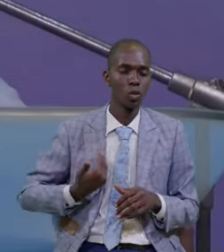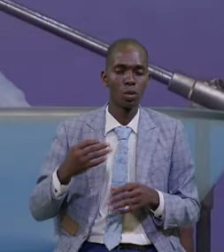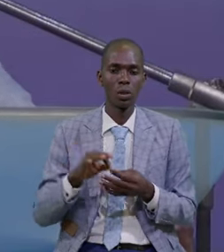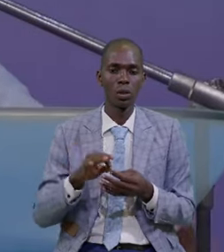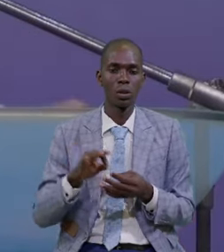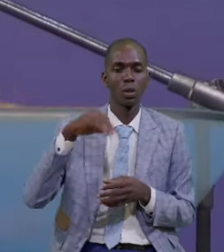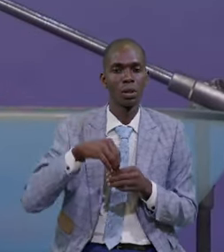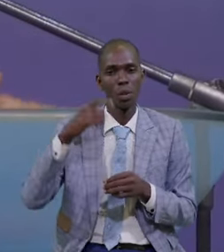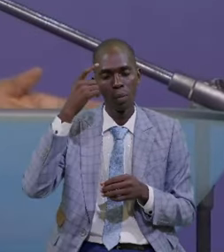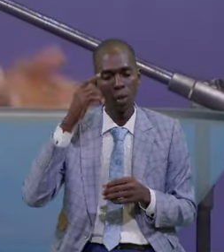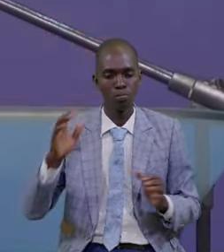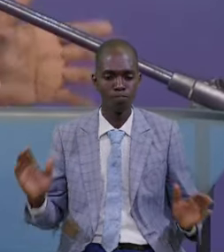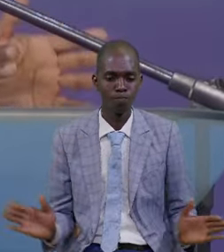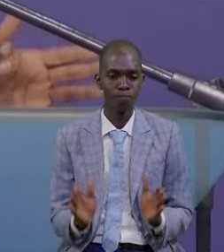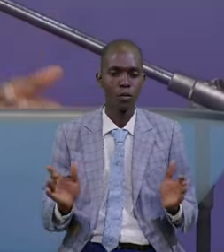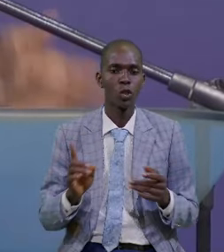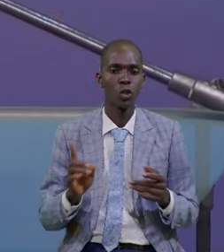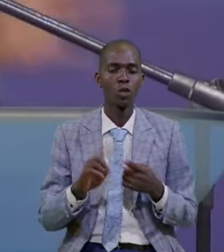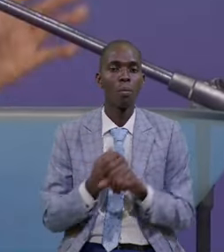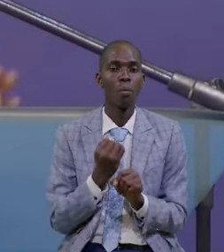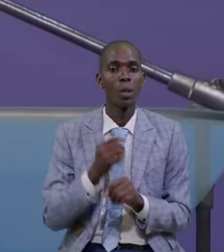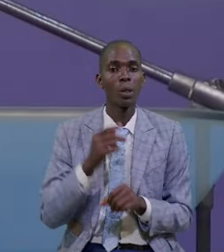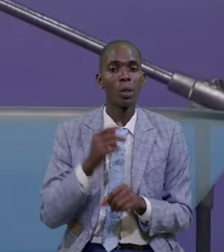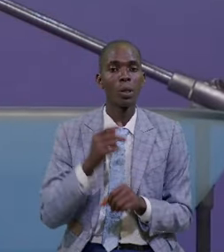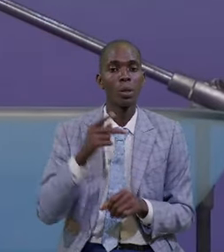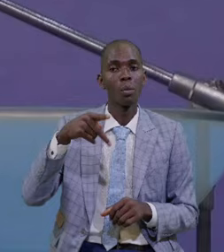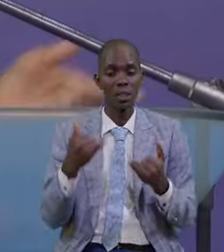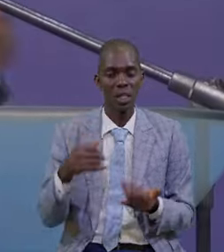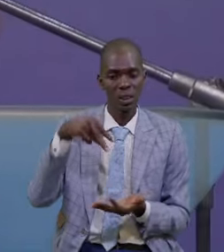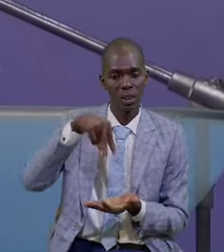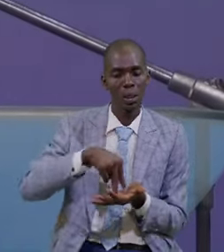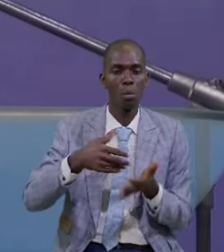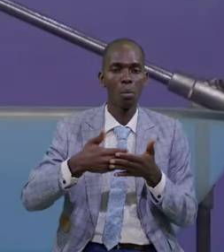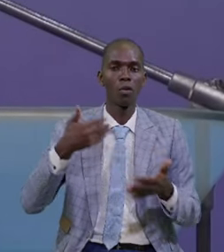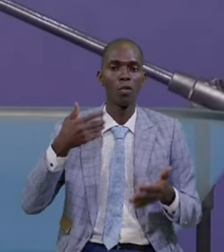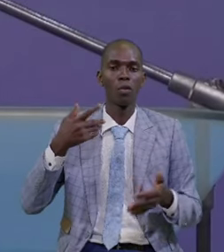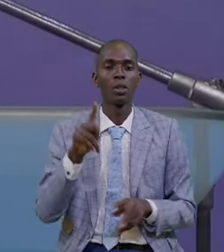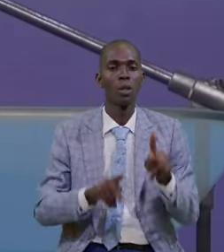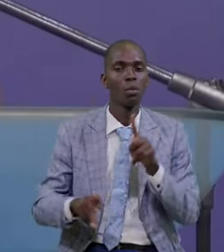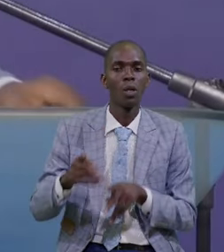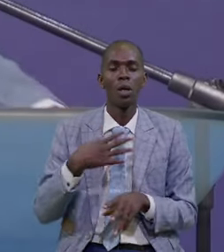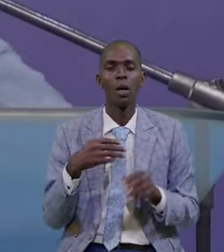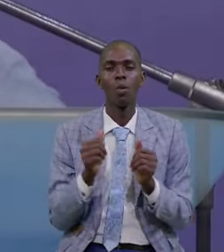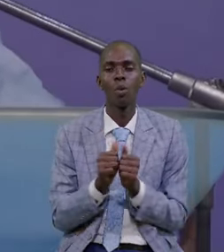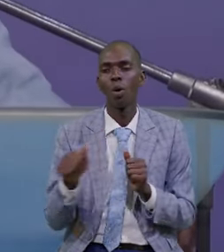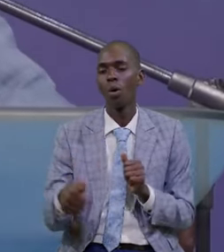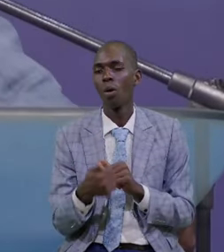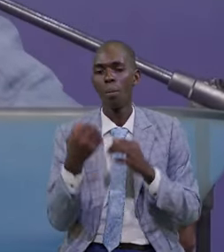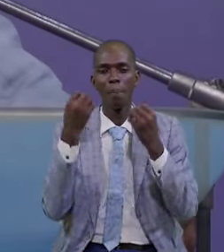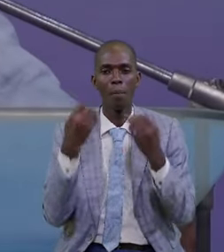courage to make him now stand before the people. And with many other words did